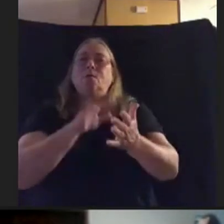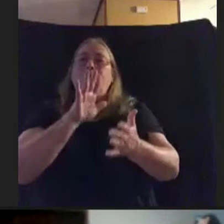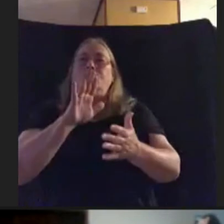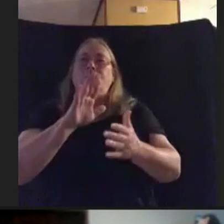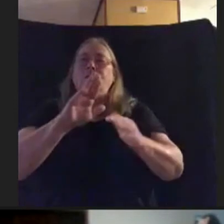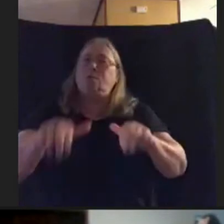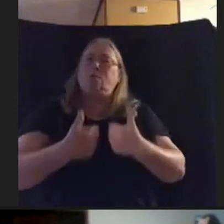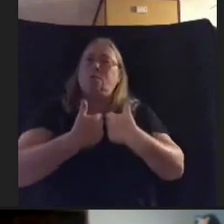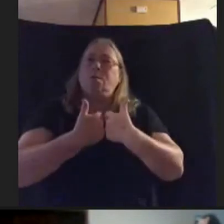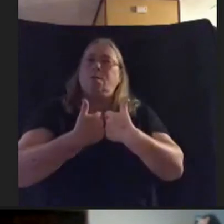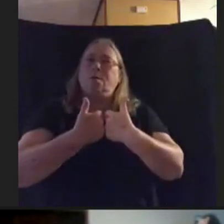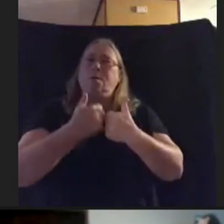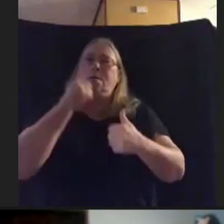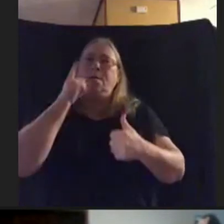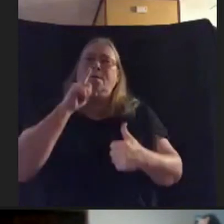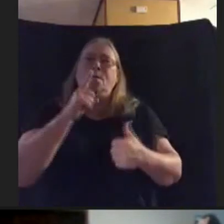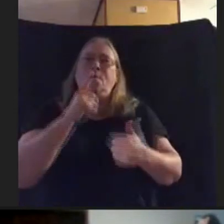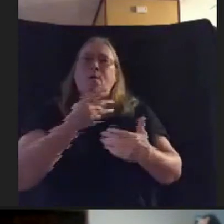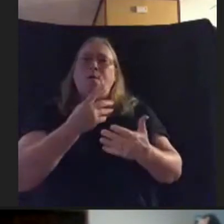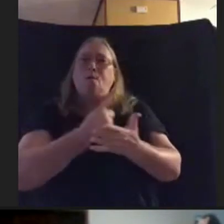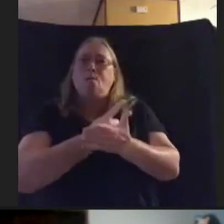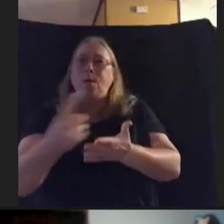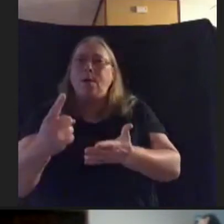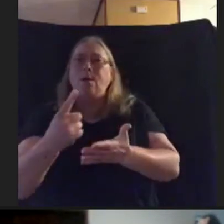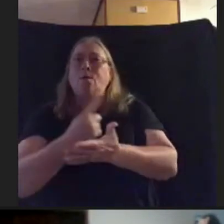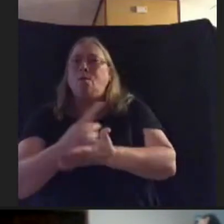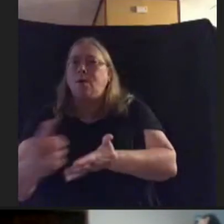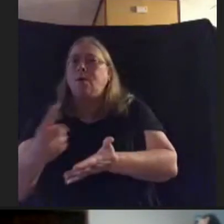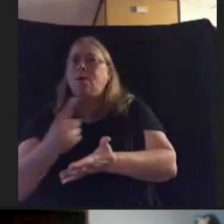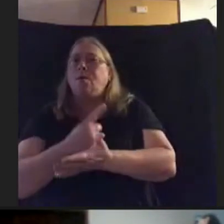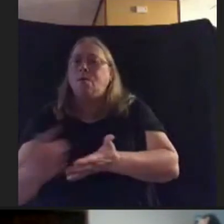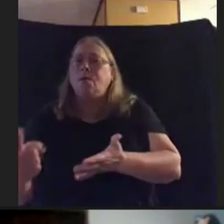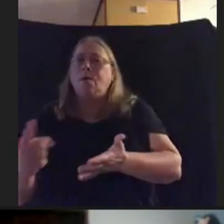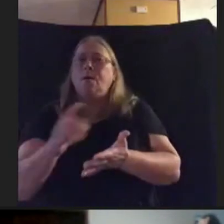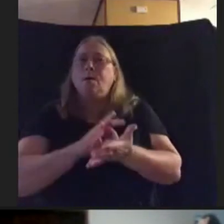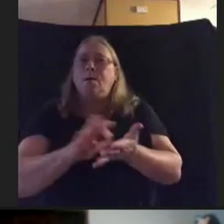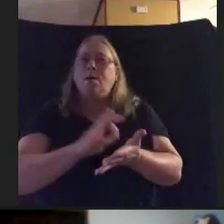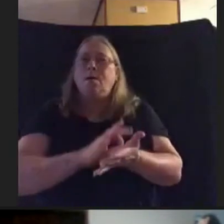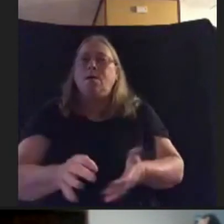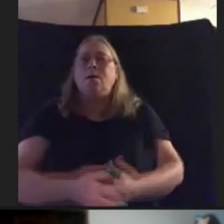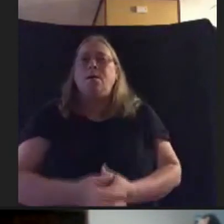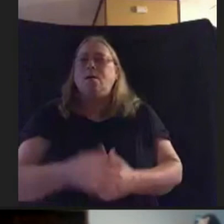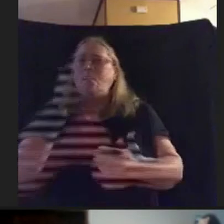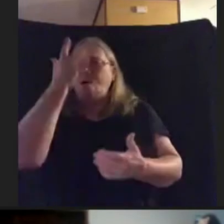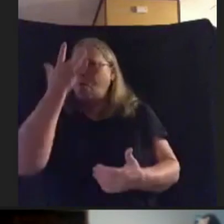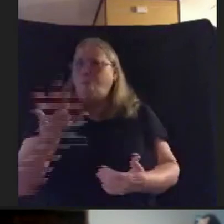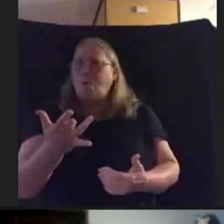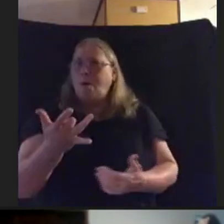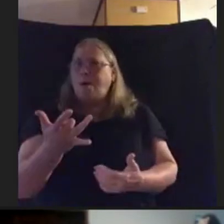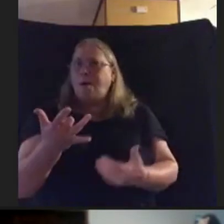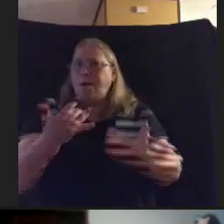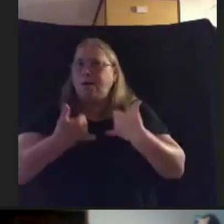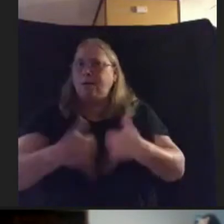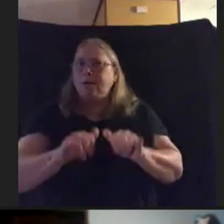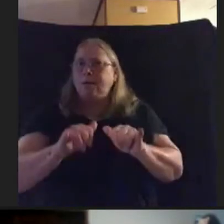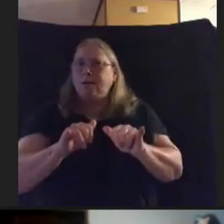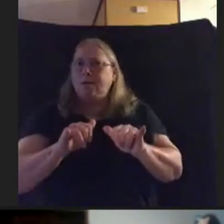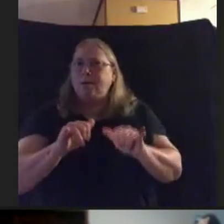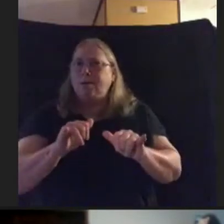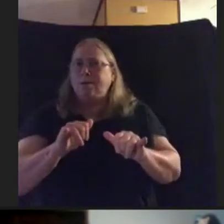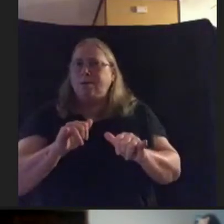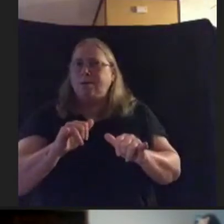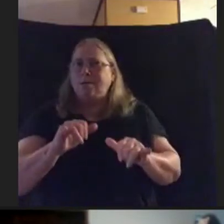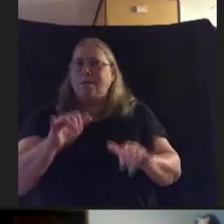feds only giving week-to-week allocations? Any insight on why the feds are so, quote, stingy